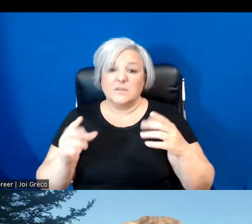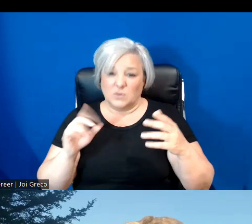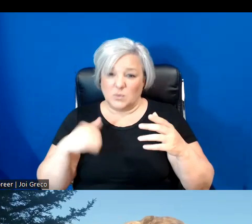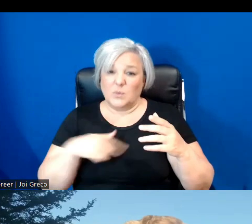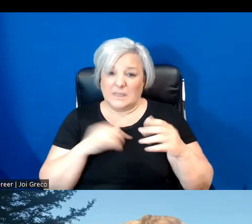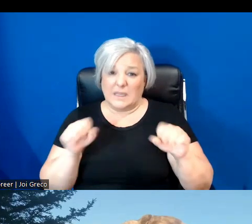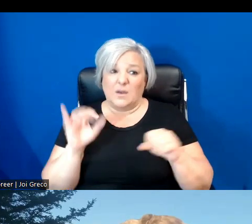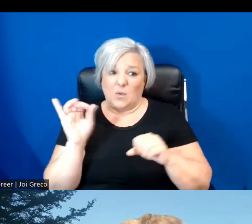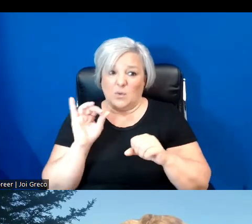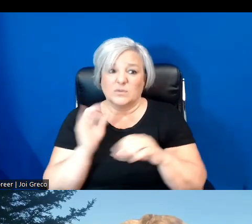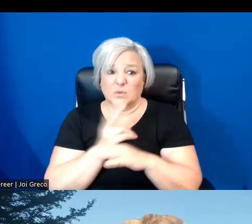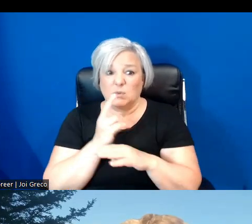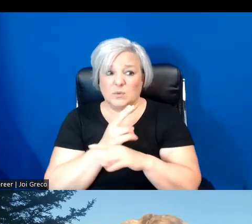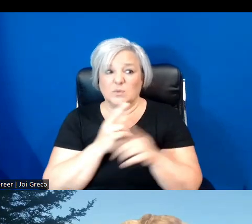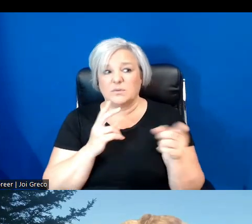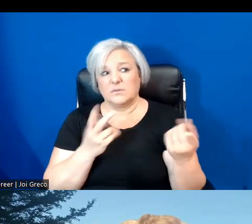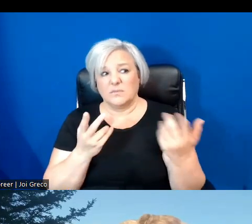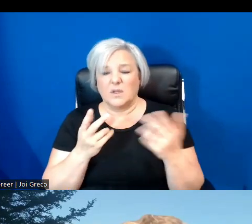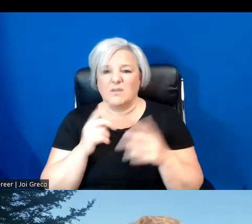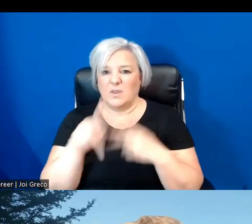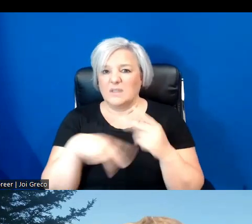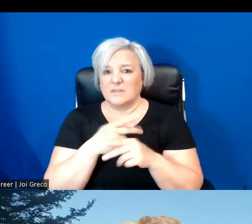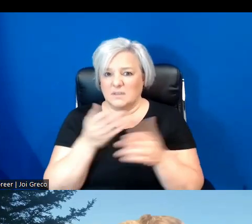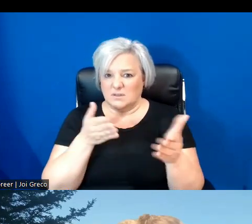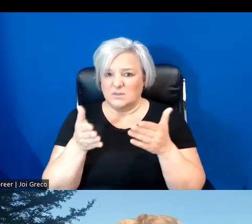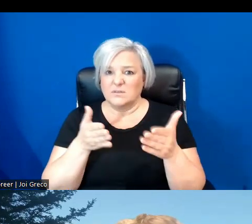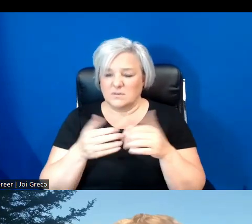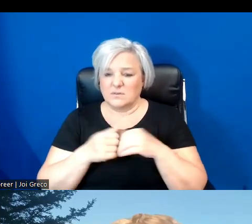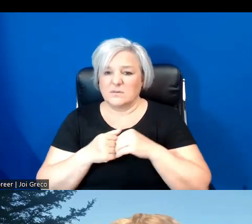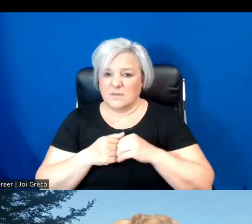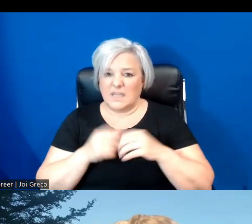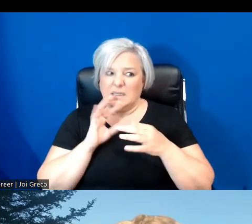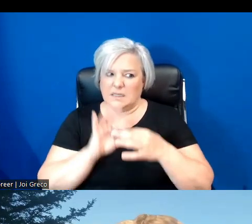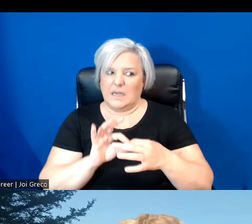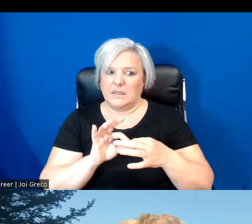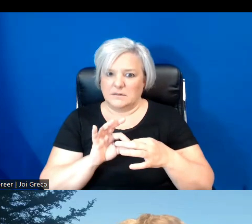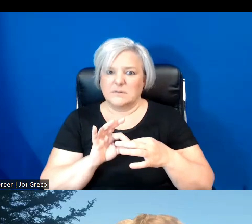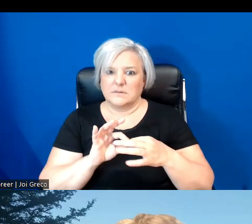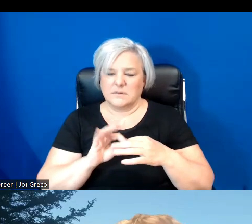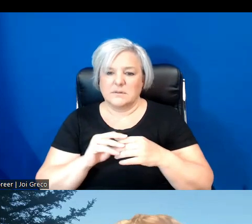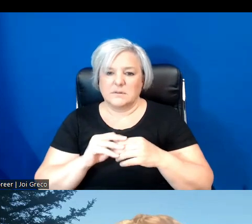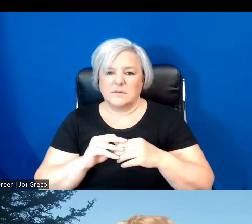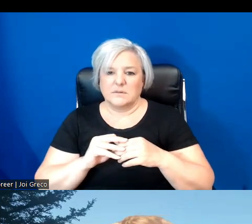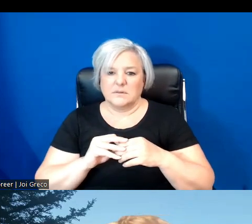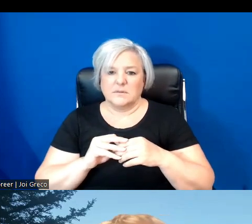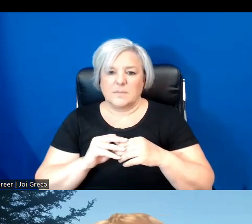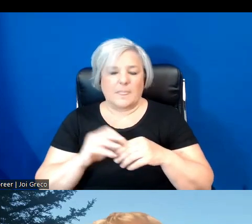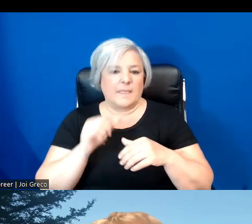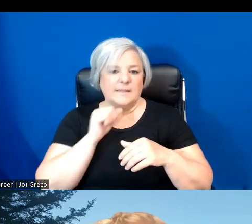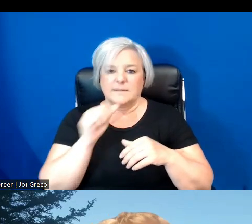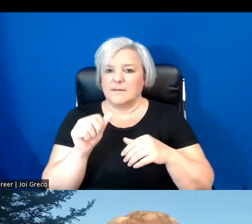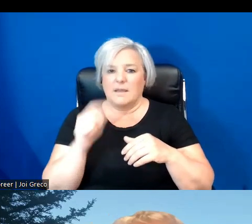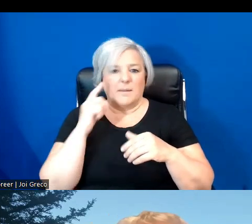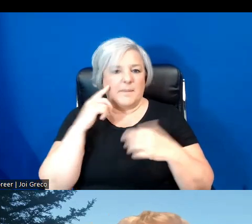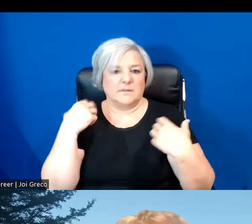also use it around these kinds of services, and it really connects. It's not mental